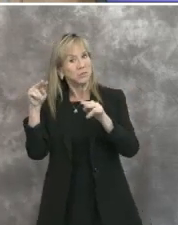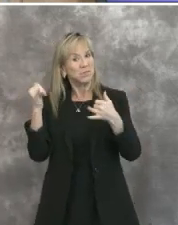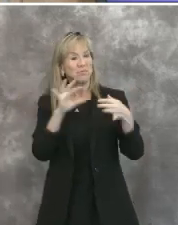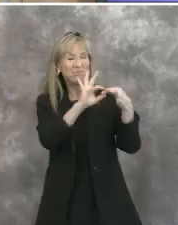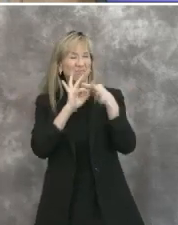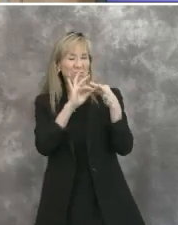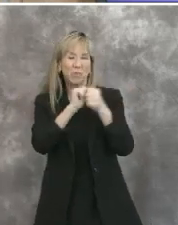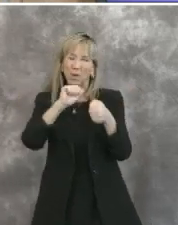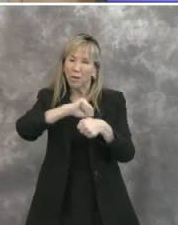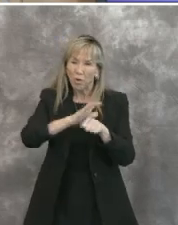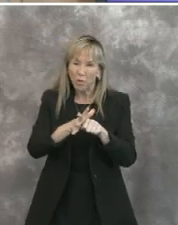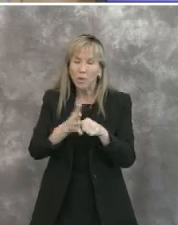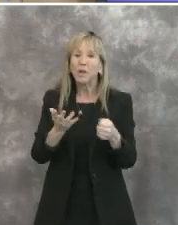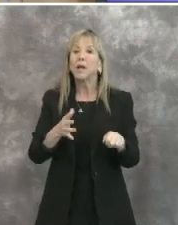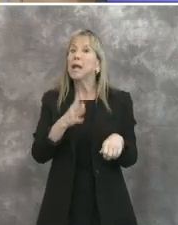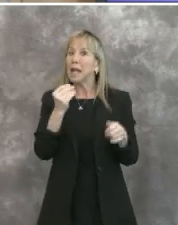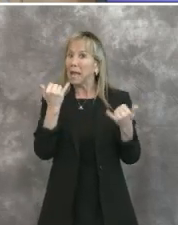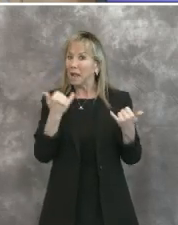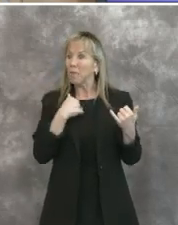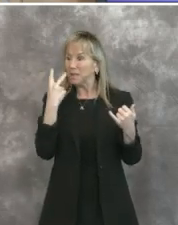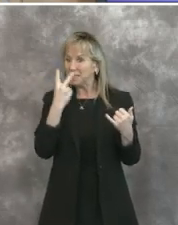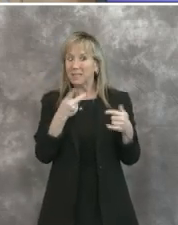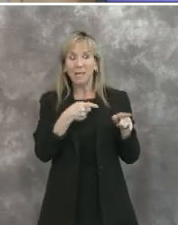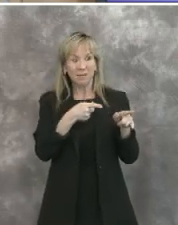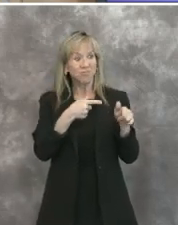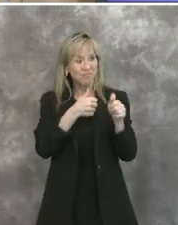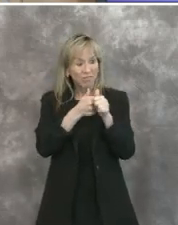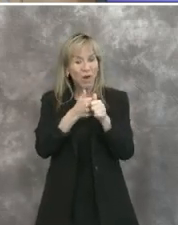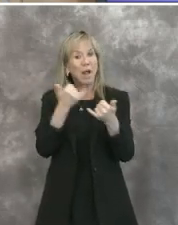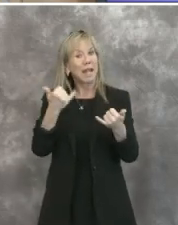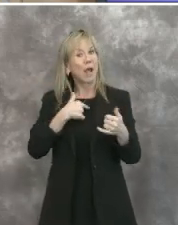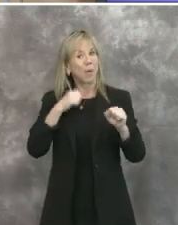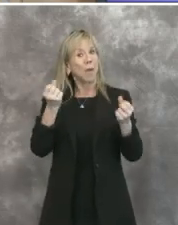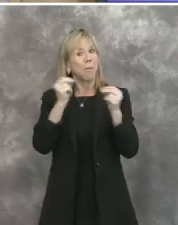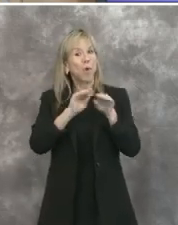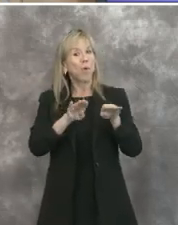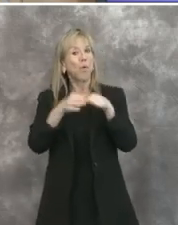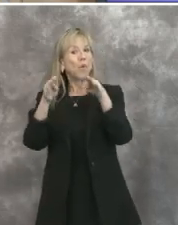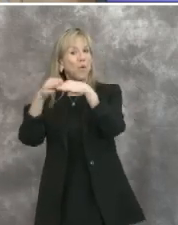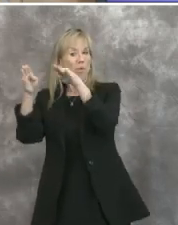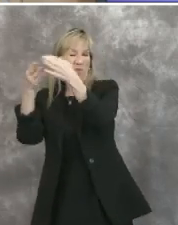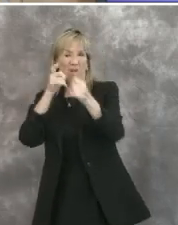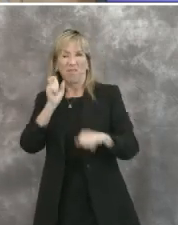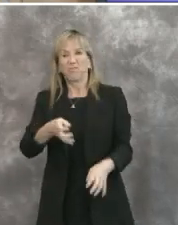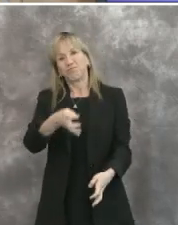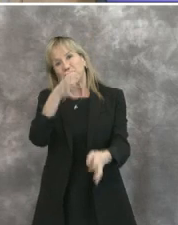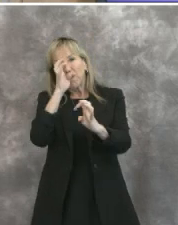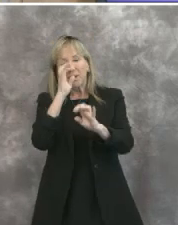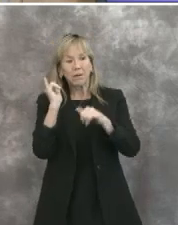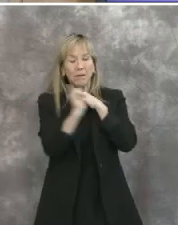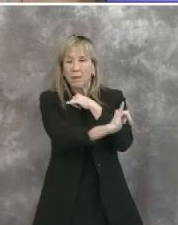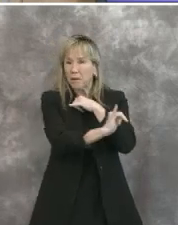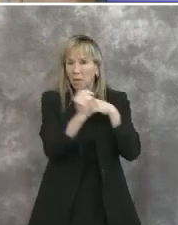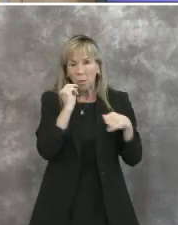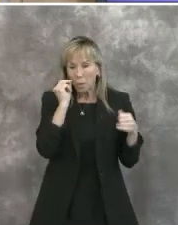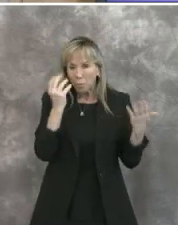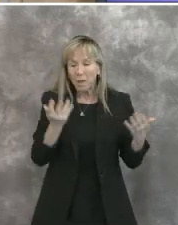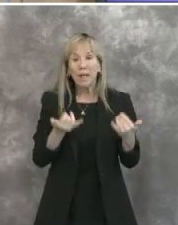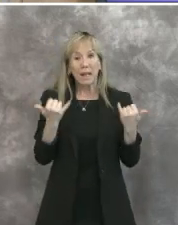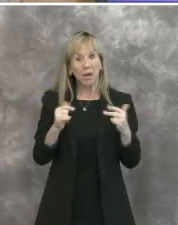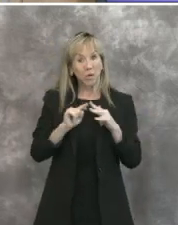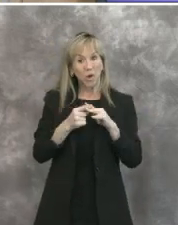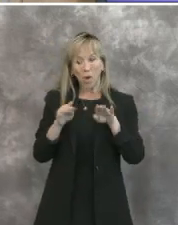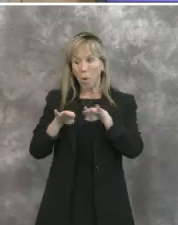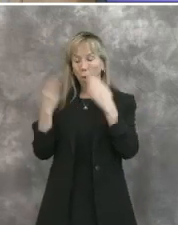as a result, we've been able to ease up on some of the restrictions. We've allowed beach areas to have